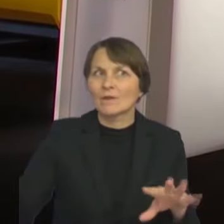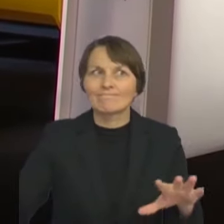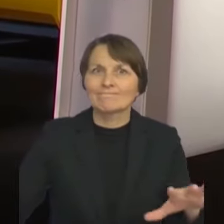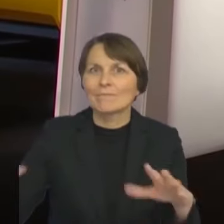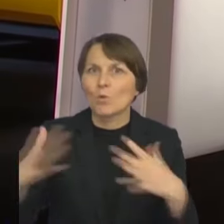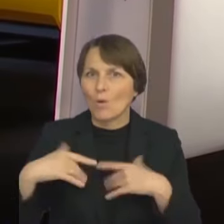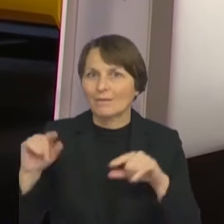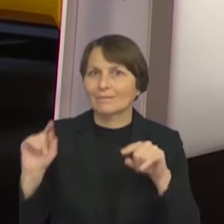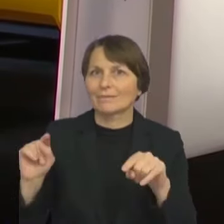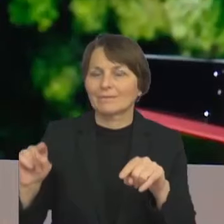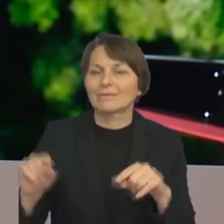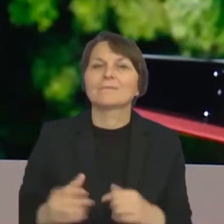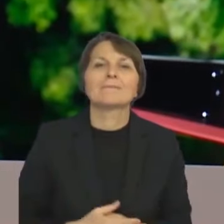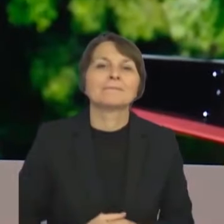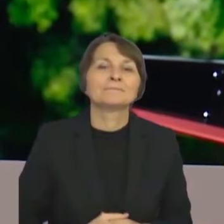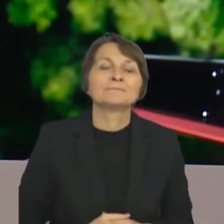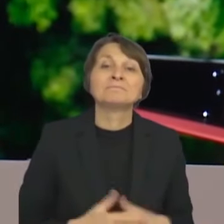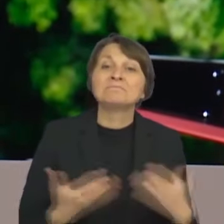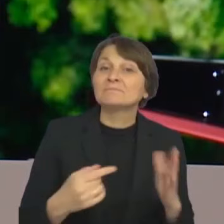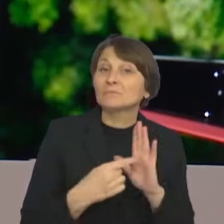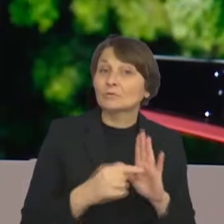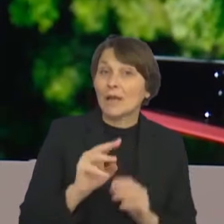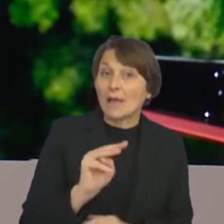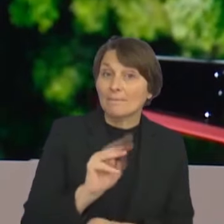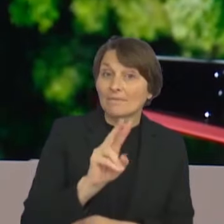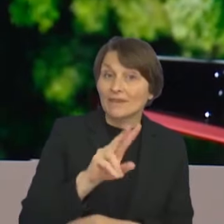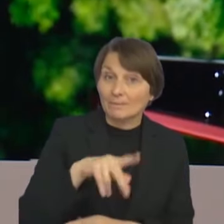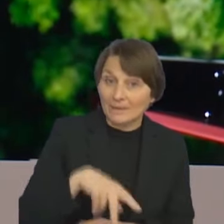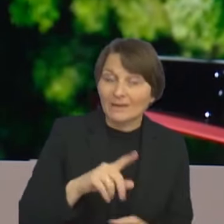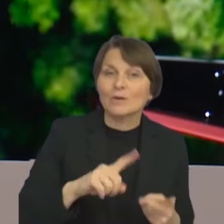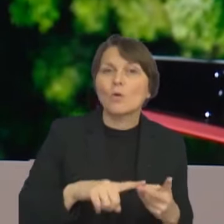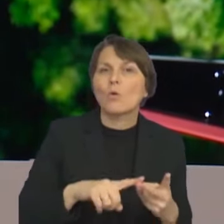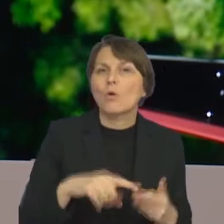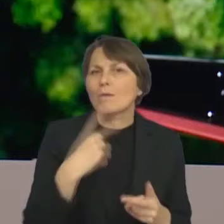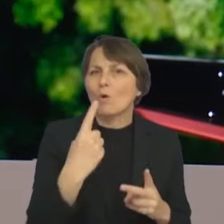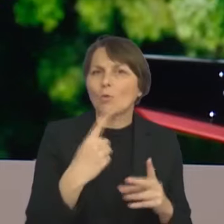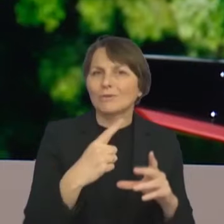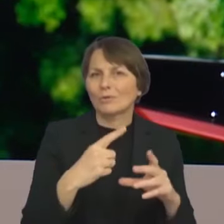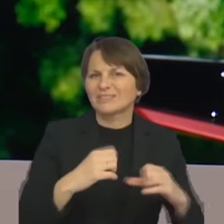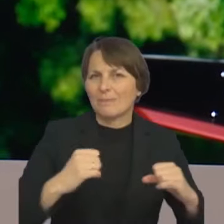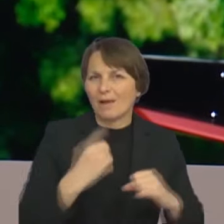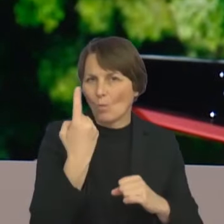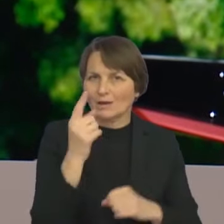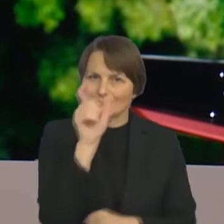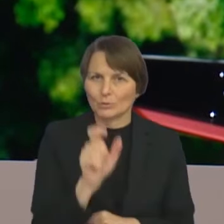know, MPVs or monospaces are not really the trend